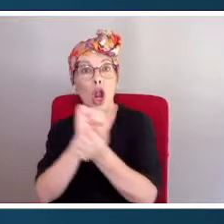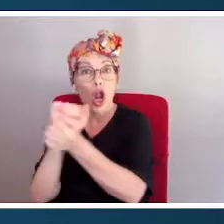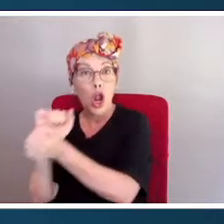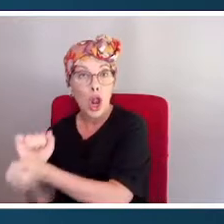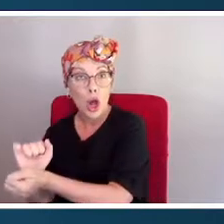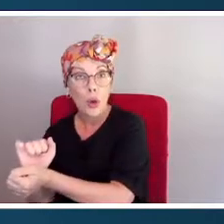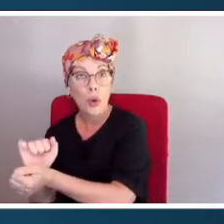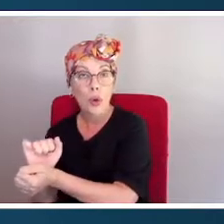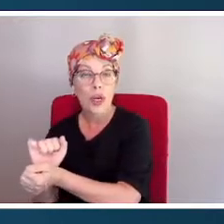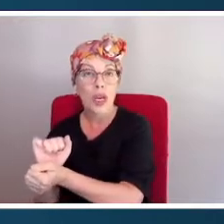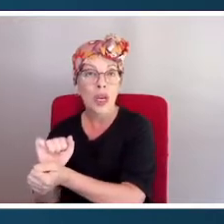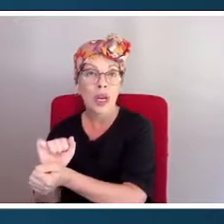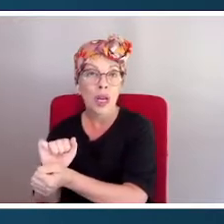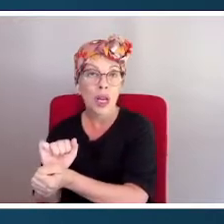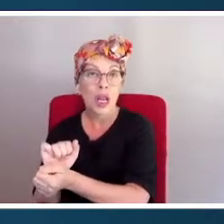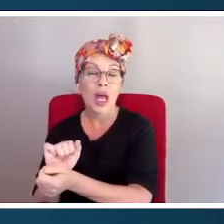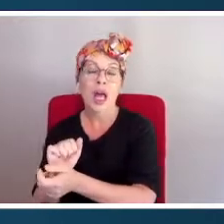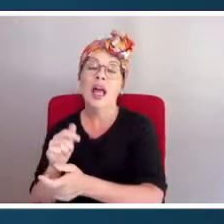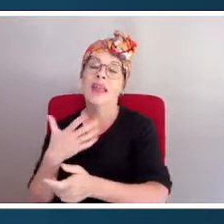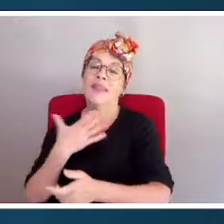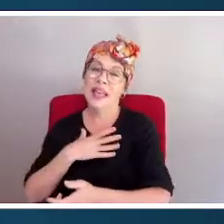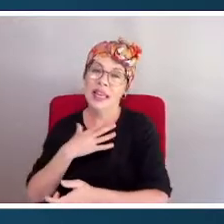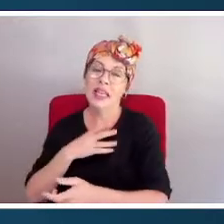an ultra-concessional nature,